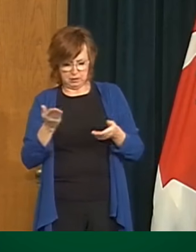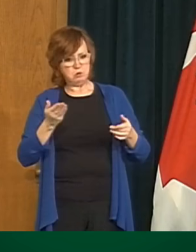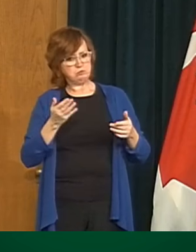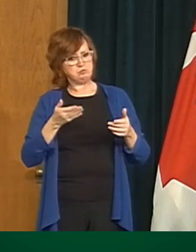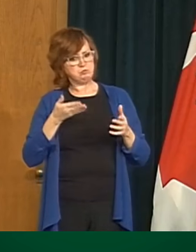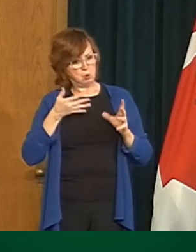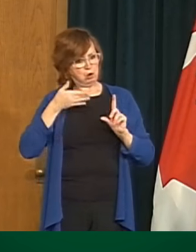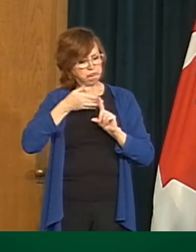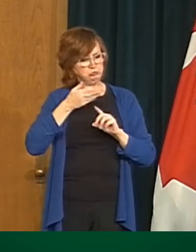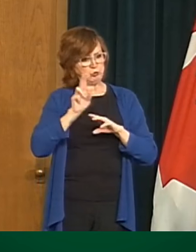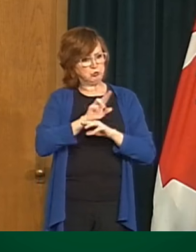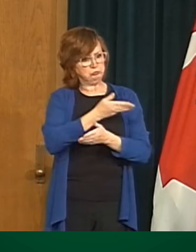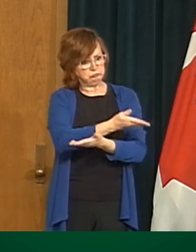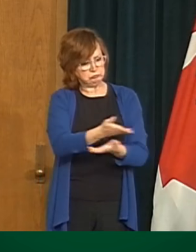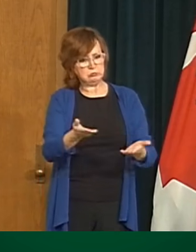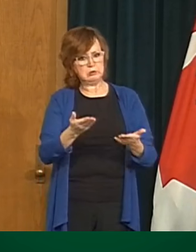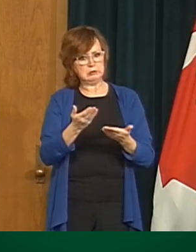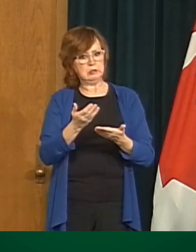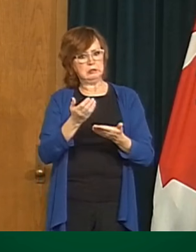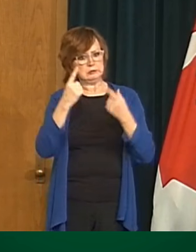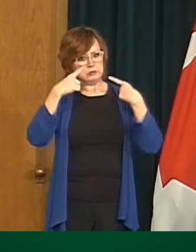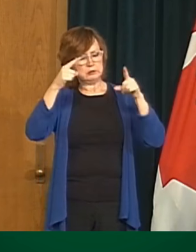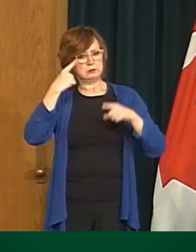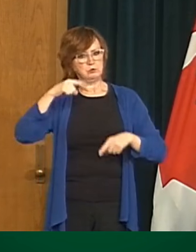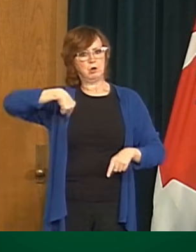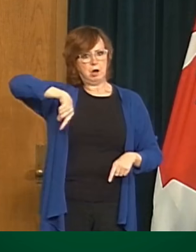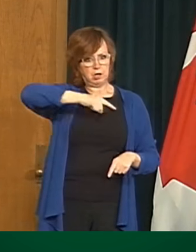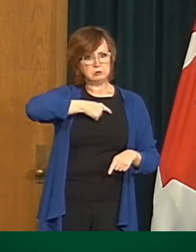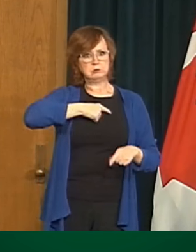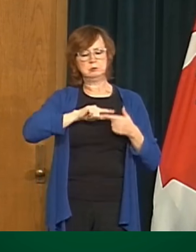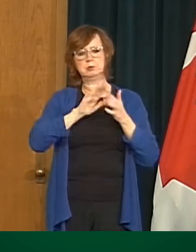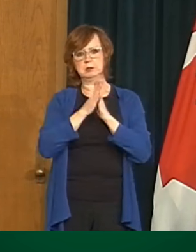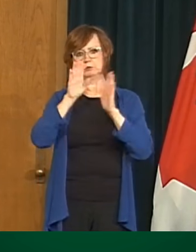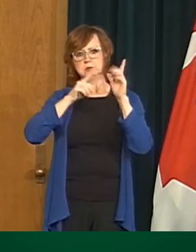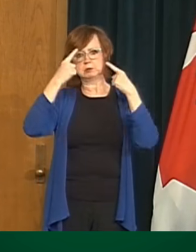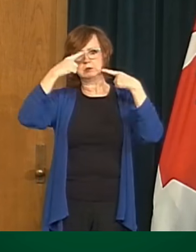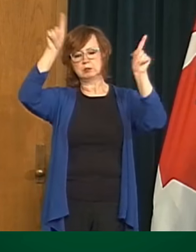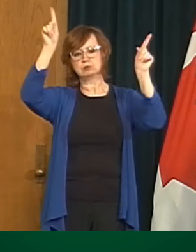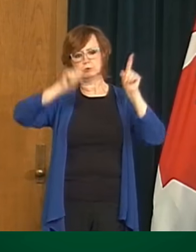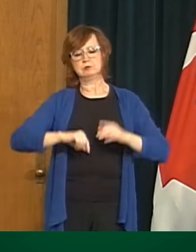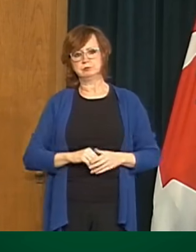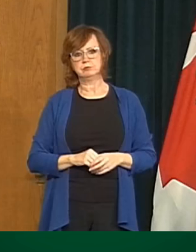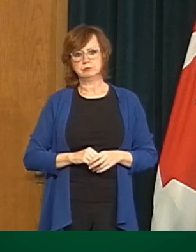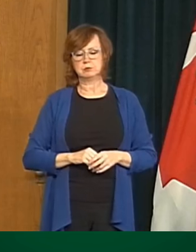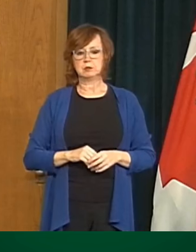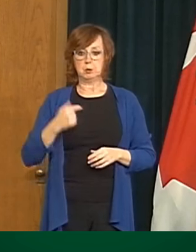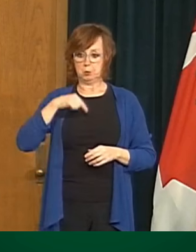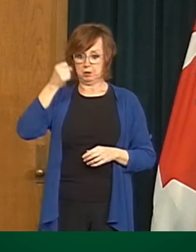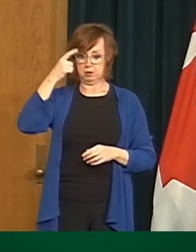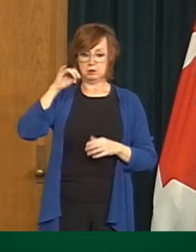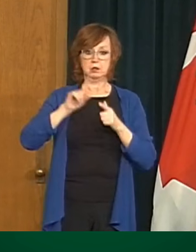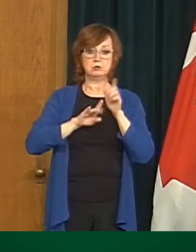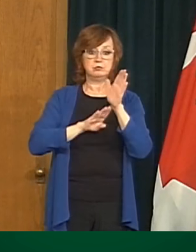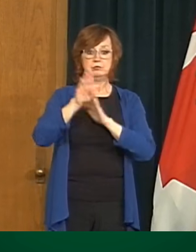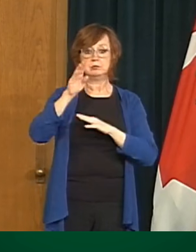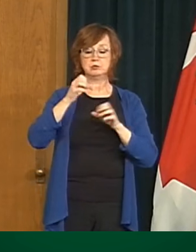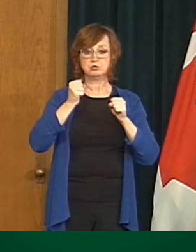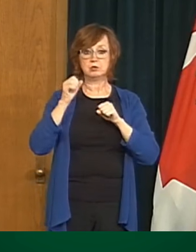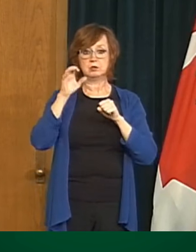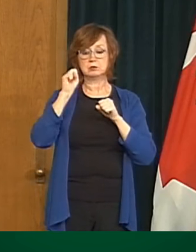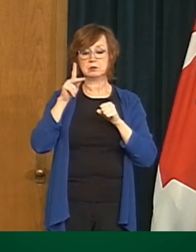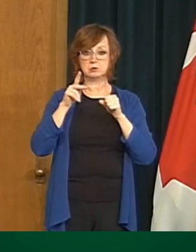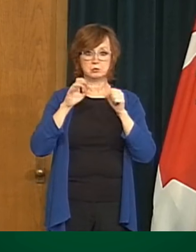Saskatchewan workers as we reopen Saskatchewan. We know that building a strong Saskatchewan means building on the strengths of Saskatchewan